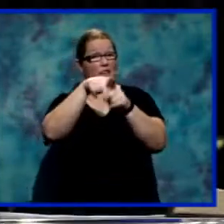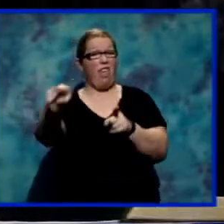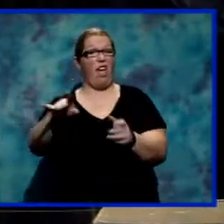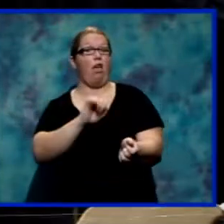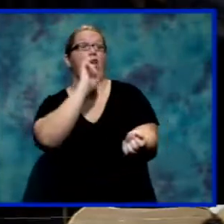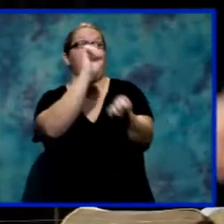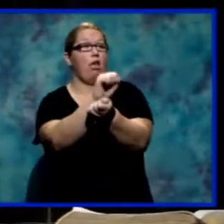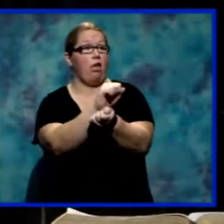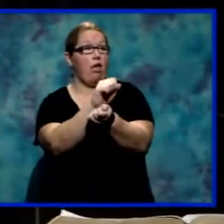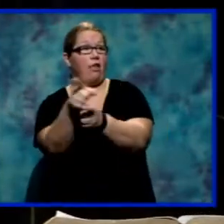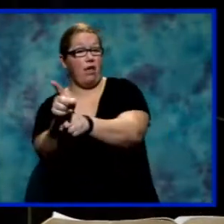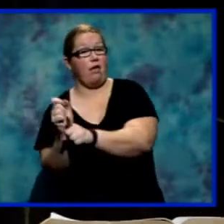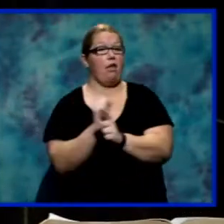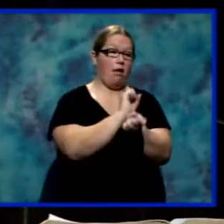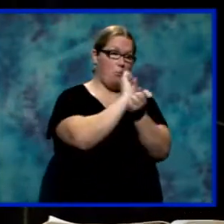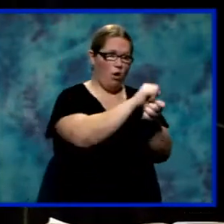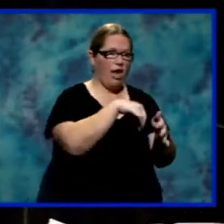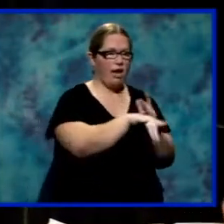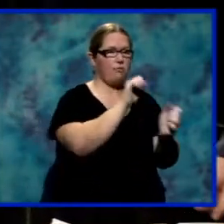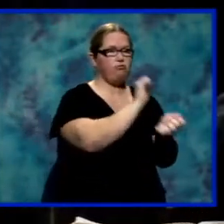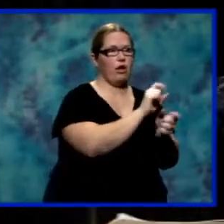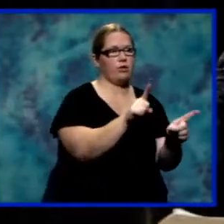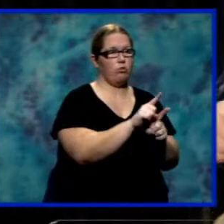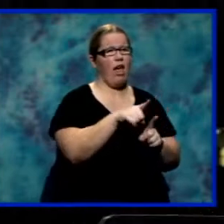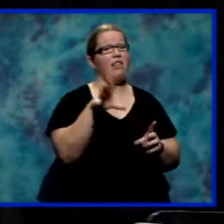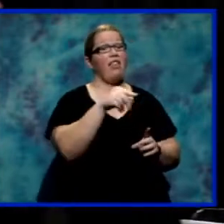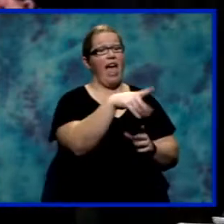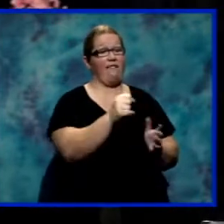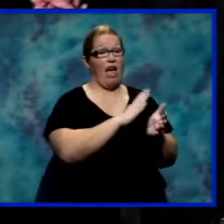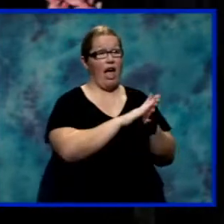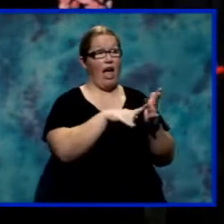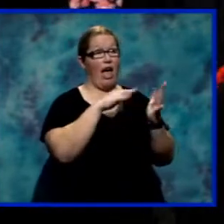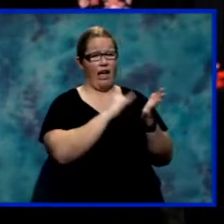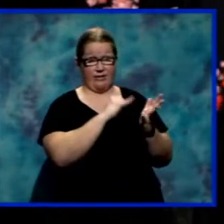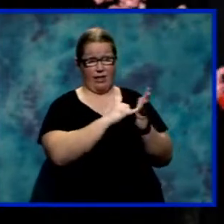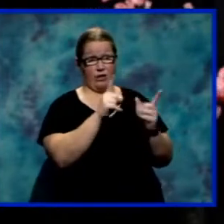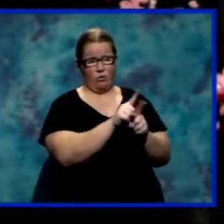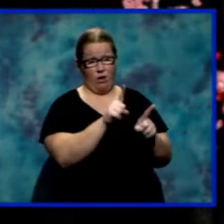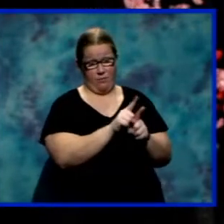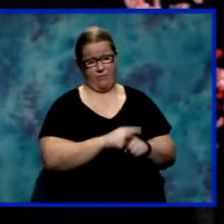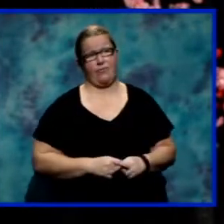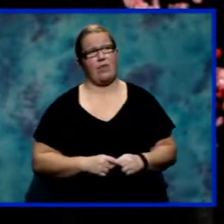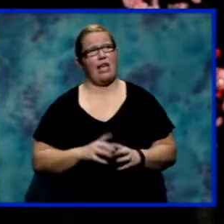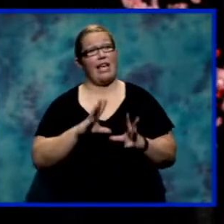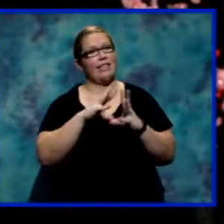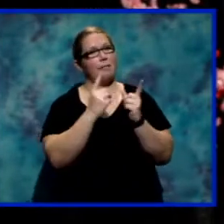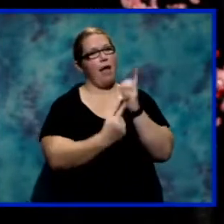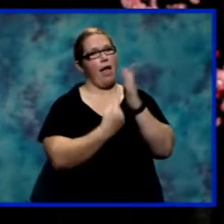they brought him, and they dragged him, and they put him into prison too. You know, they got Huss. Oh, something had happened to